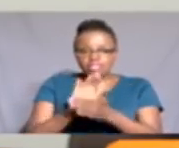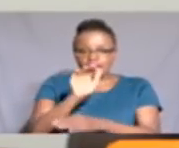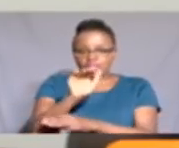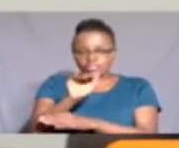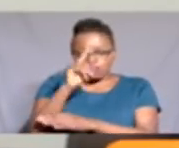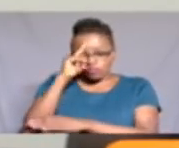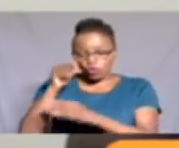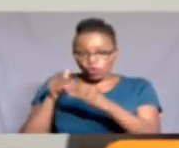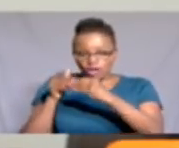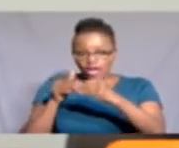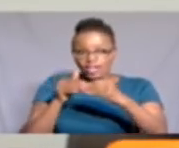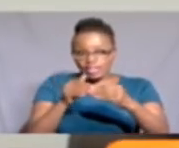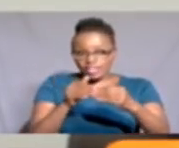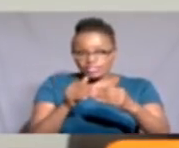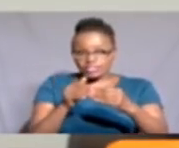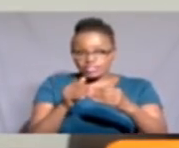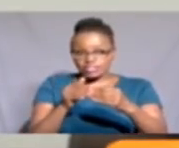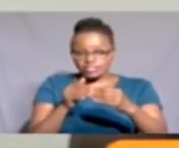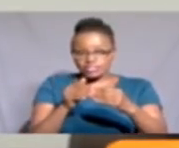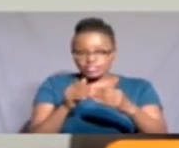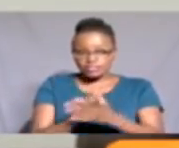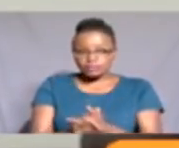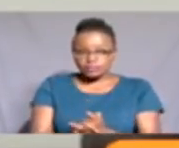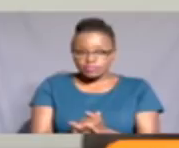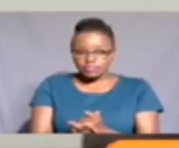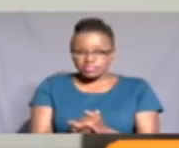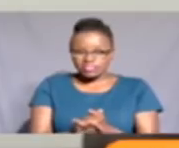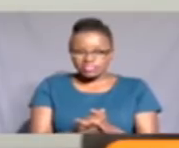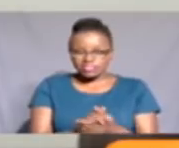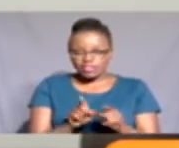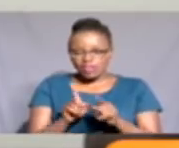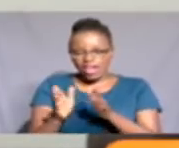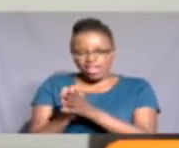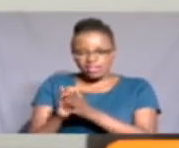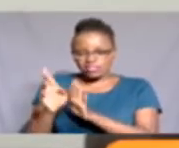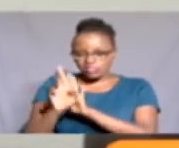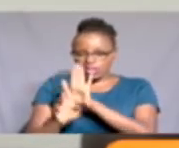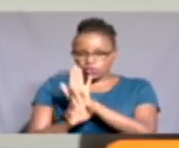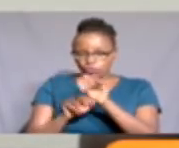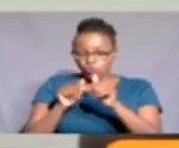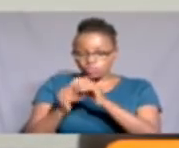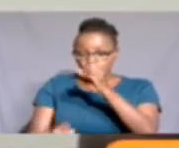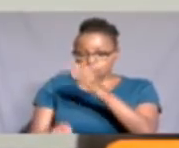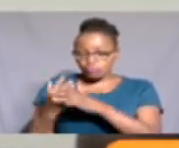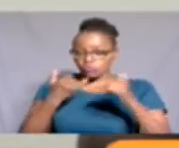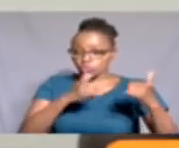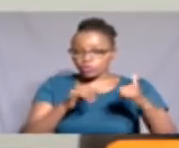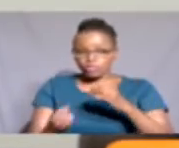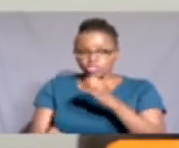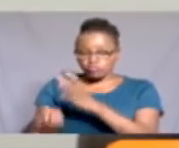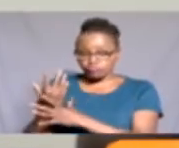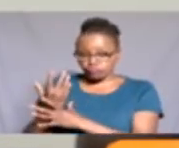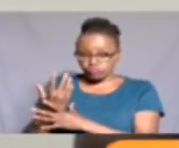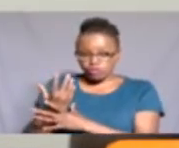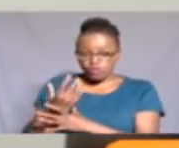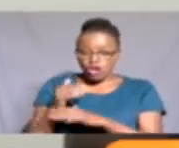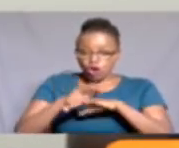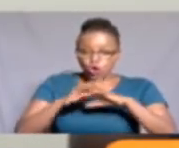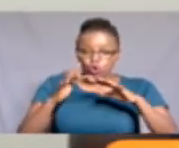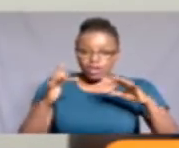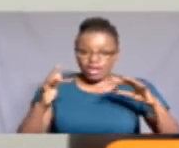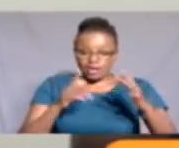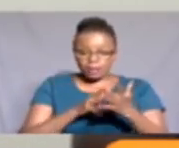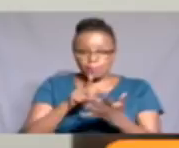their guidance and on a regulation in setting up or trying to set up an online